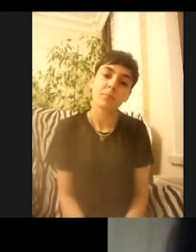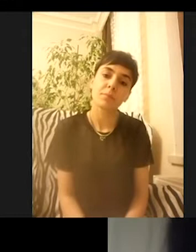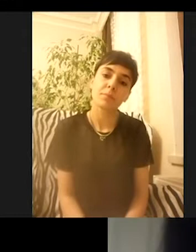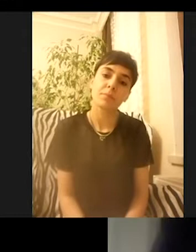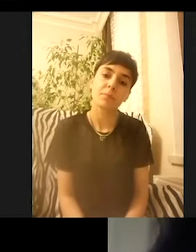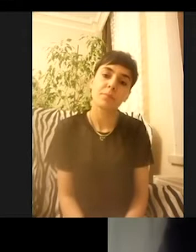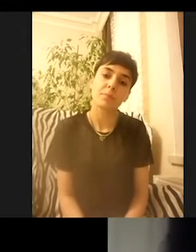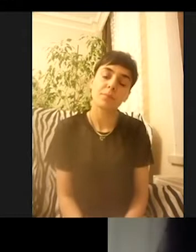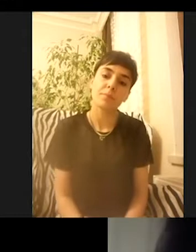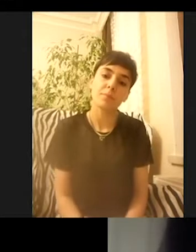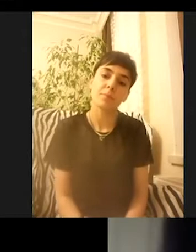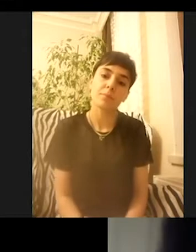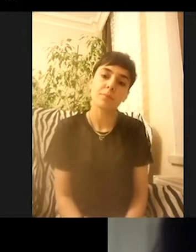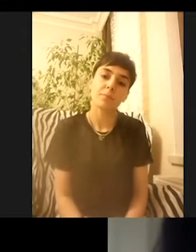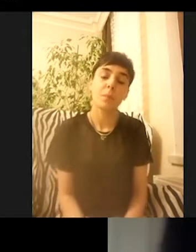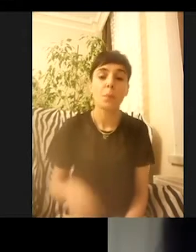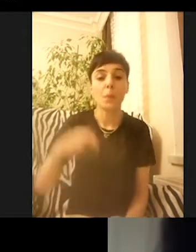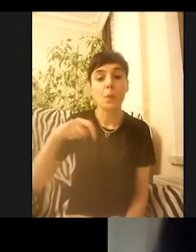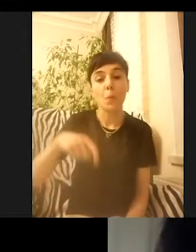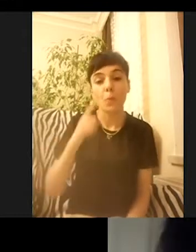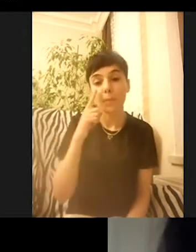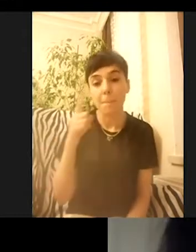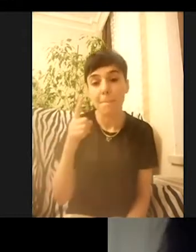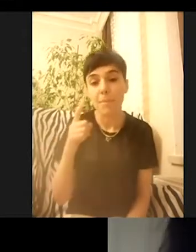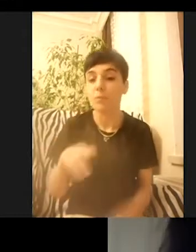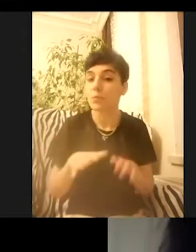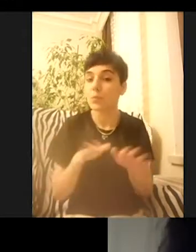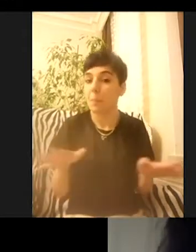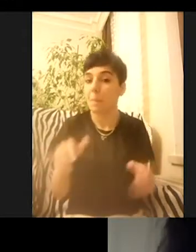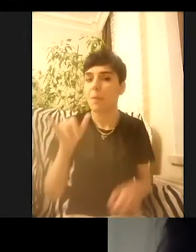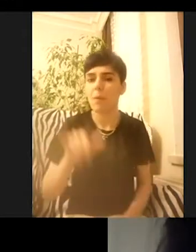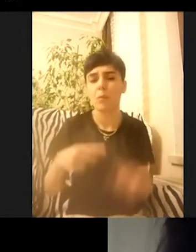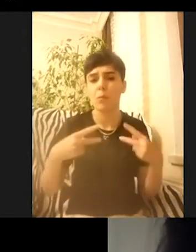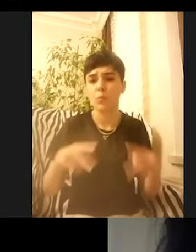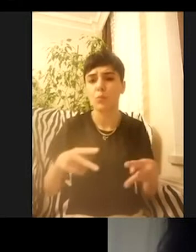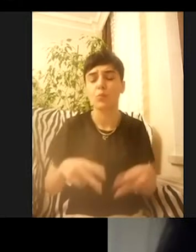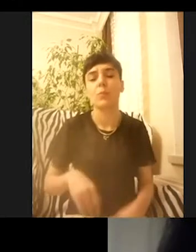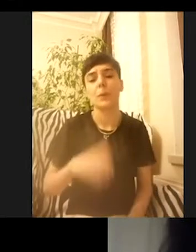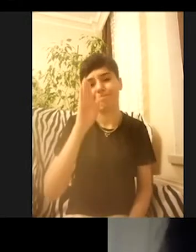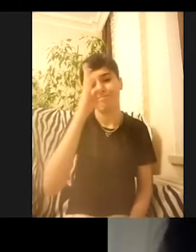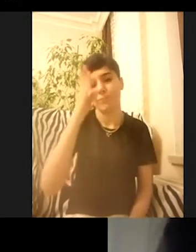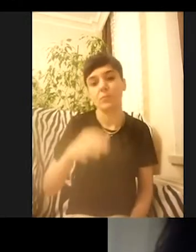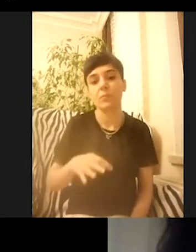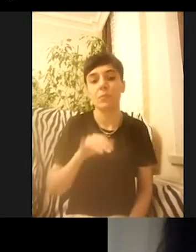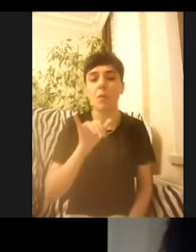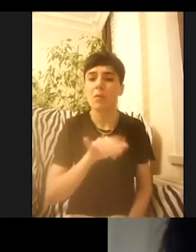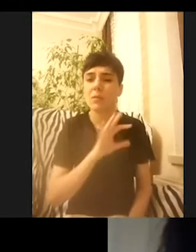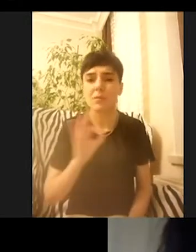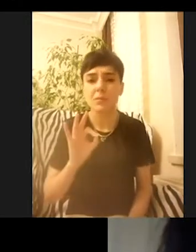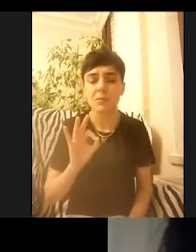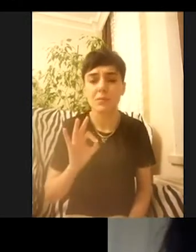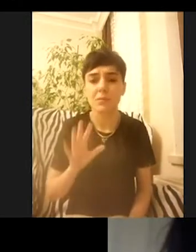the banning. Like, it doesn't seem that there is a big difference between 2014, the founding of the club, as of now.